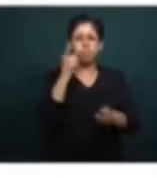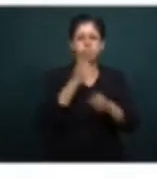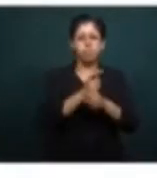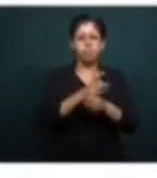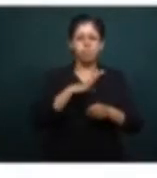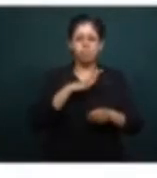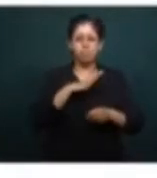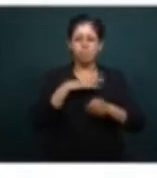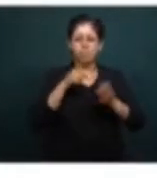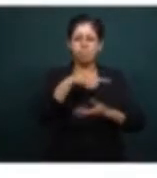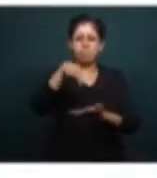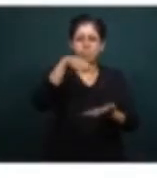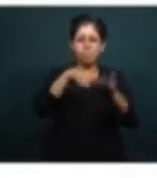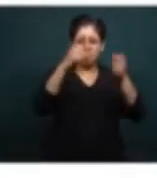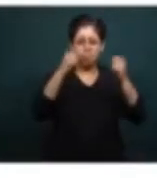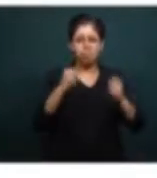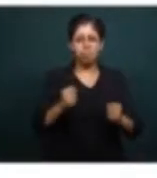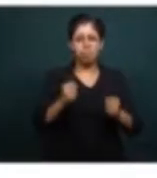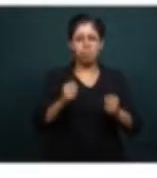for